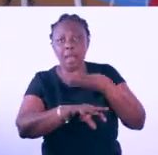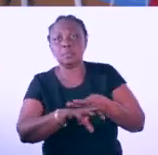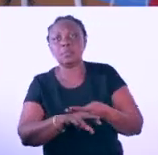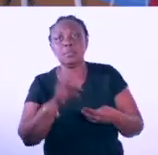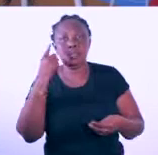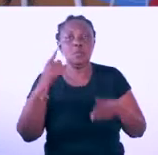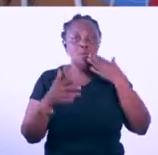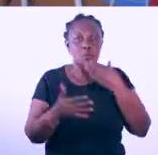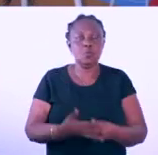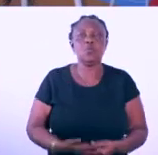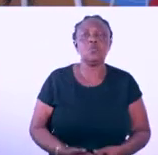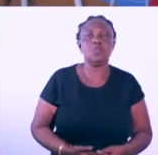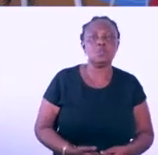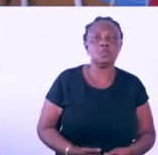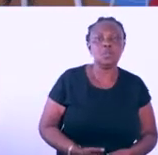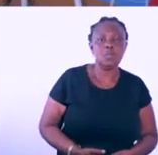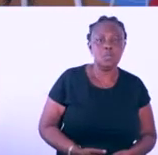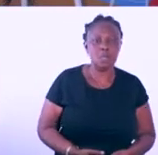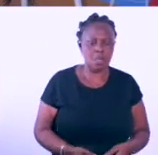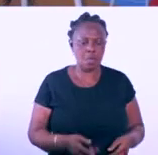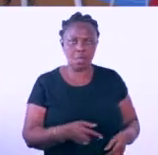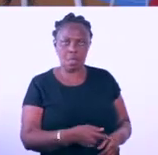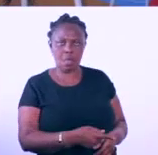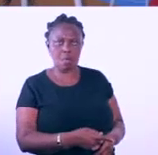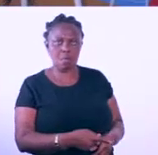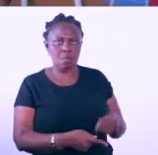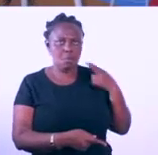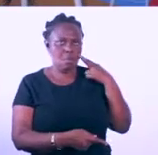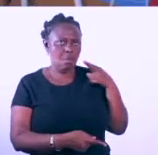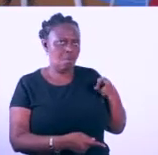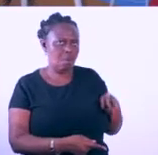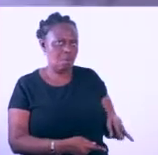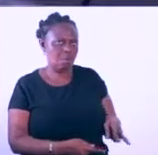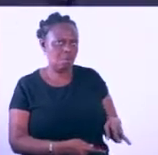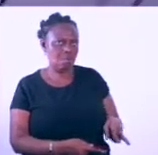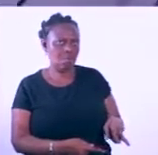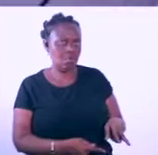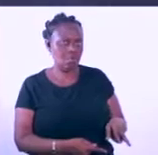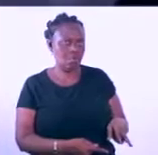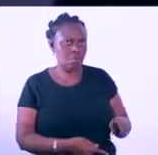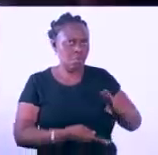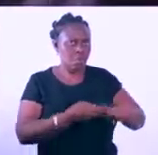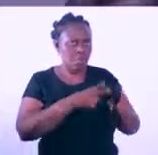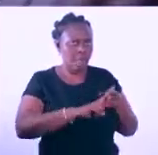Good. Over here, do you see the digits?